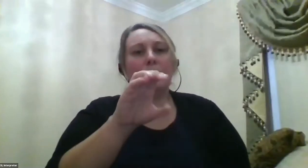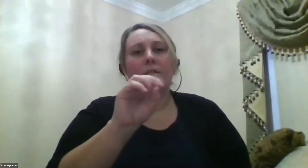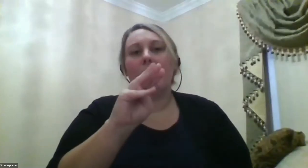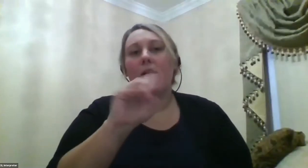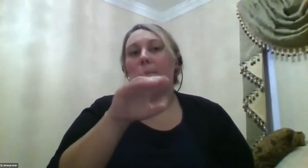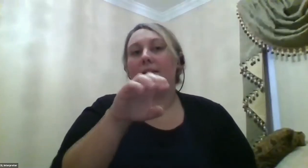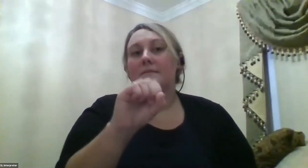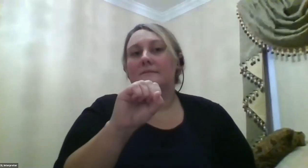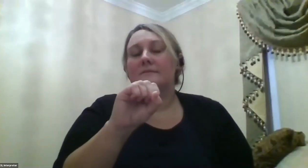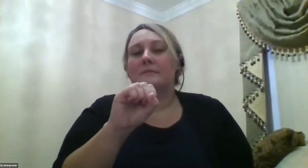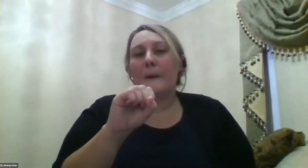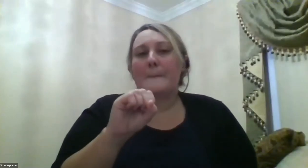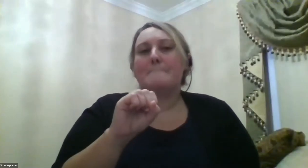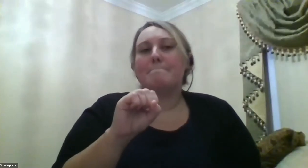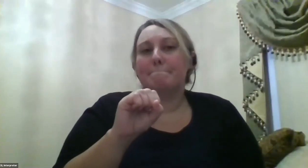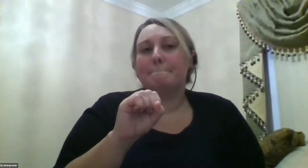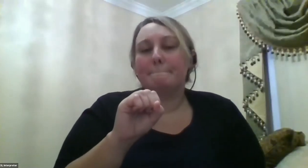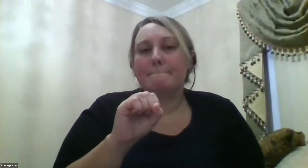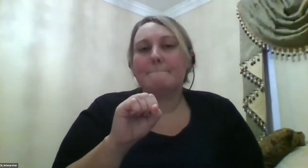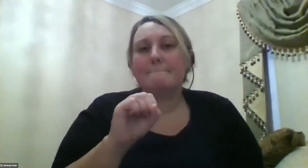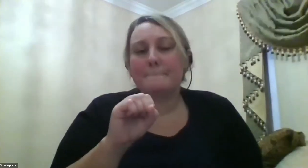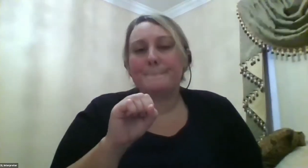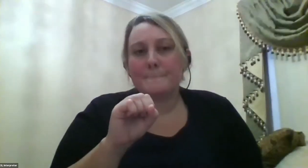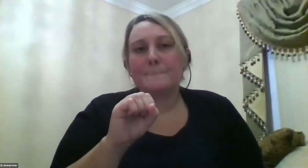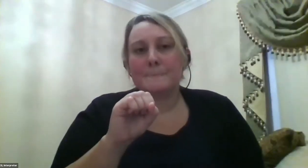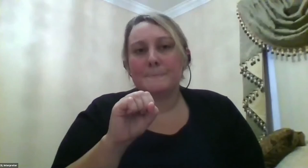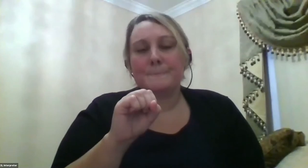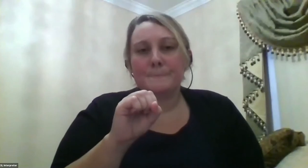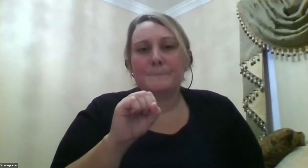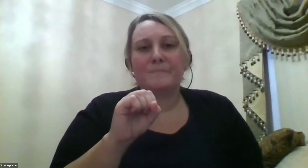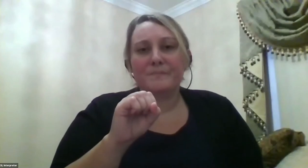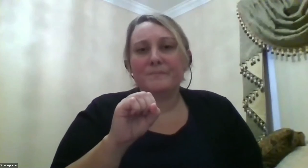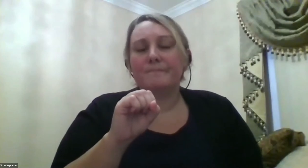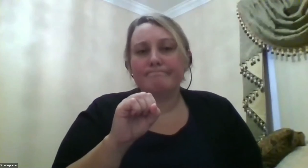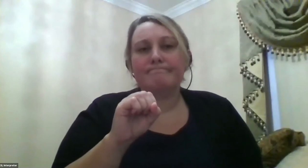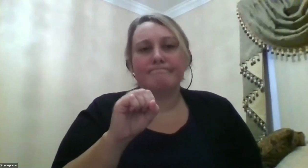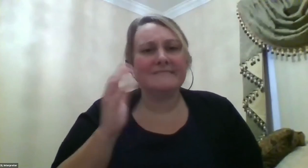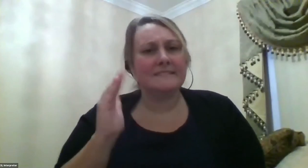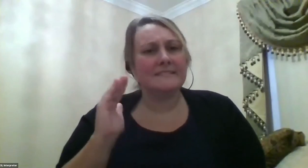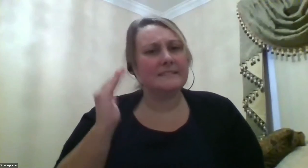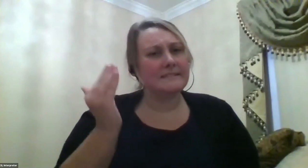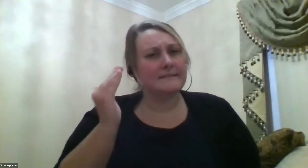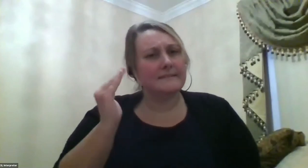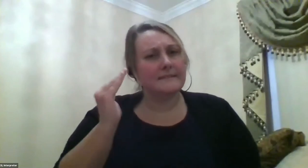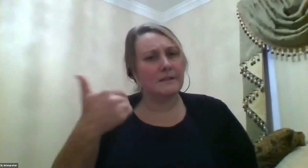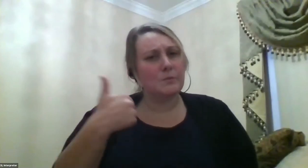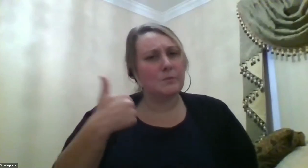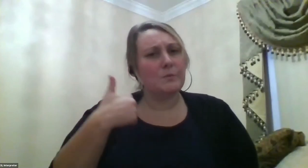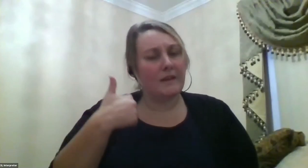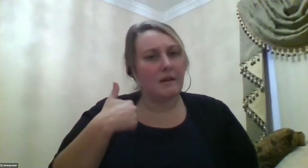how the absence or the, the presence of a non photographic